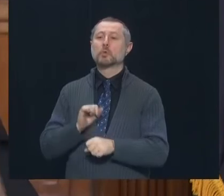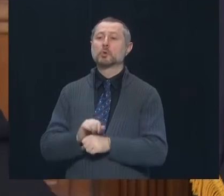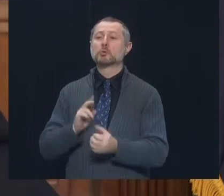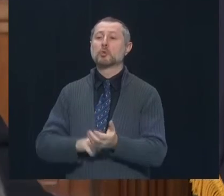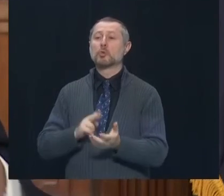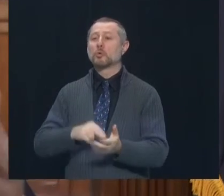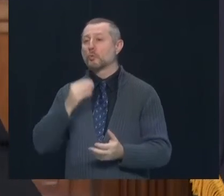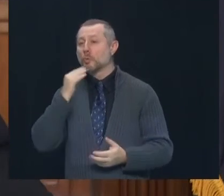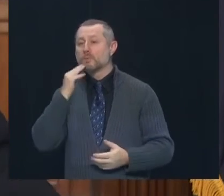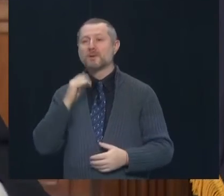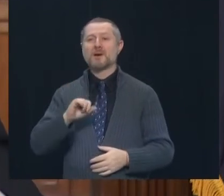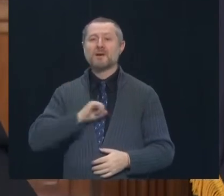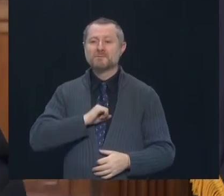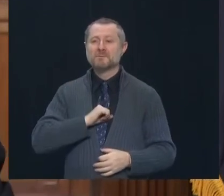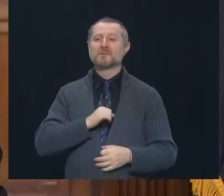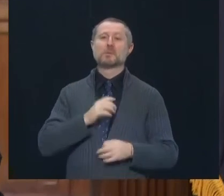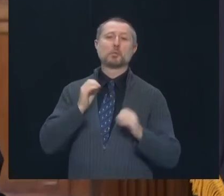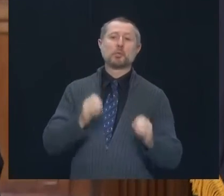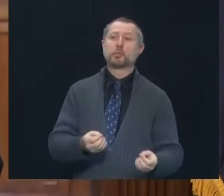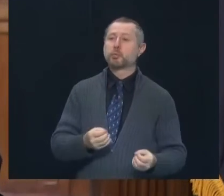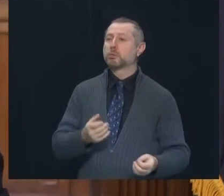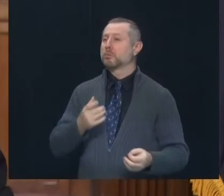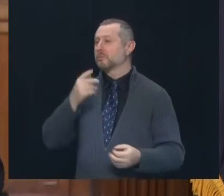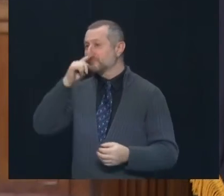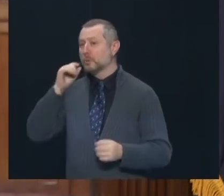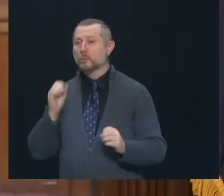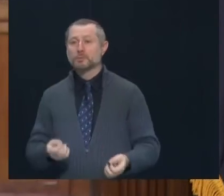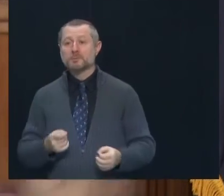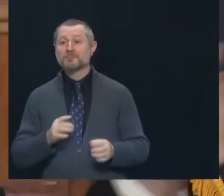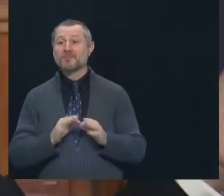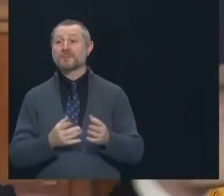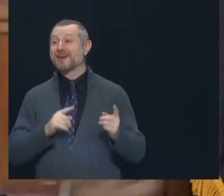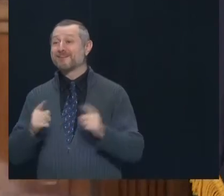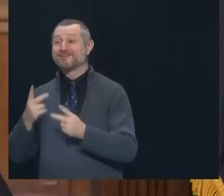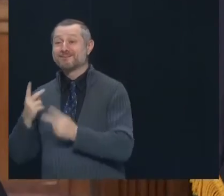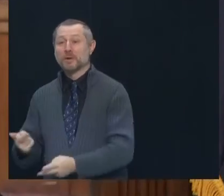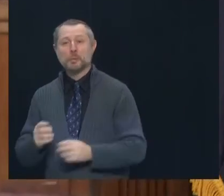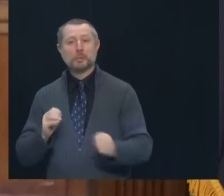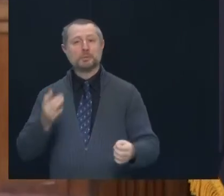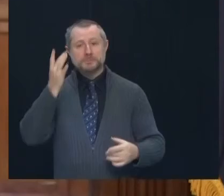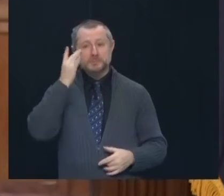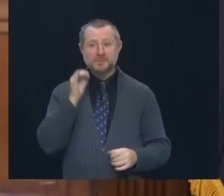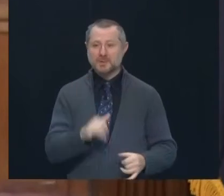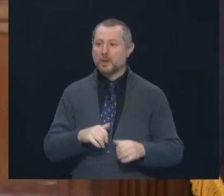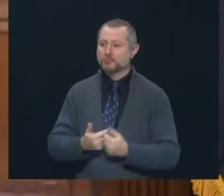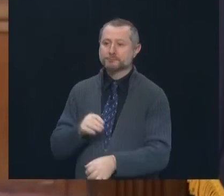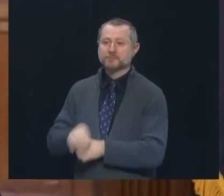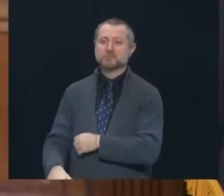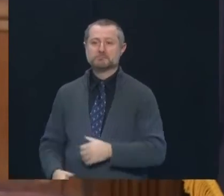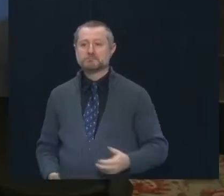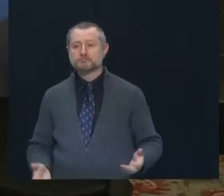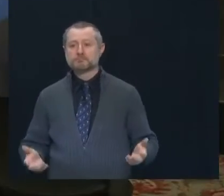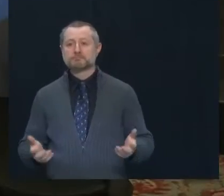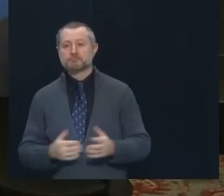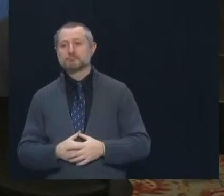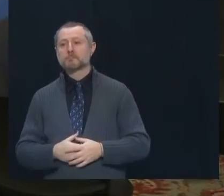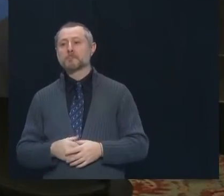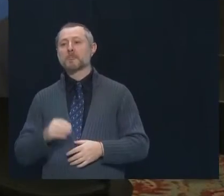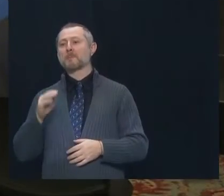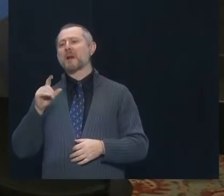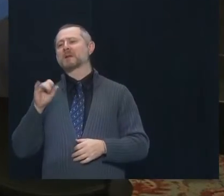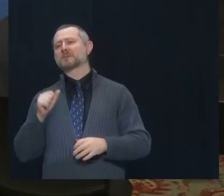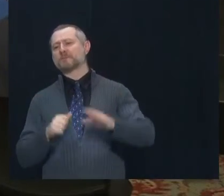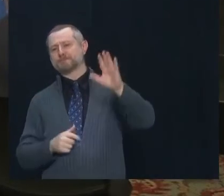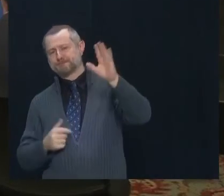people, not sneezing, not coughing. That's where it came from. Did you want to make a point? No, I would just also add, Ann, there have